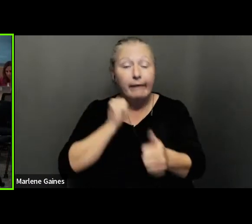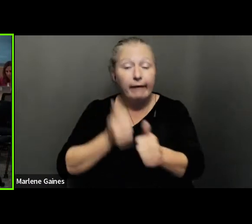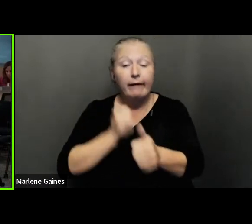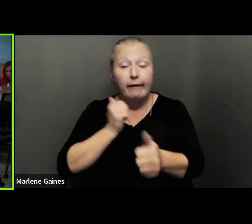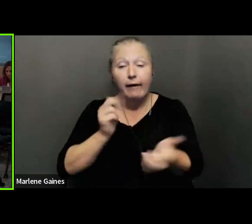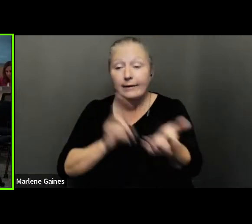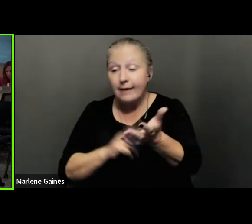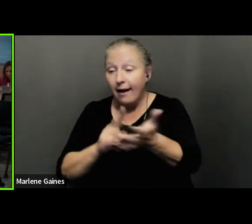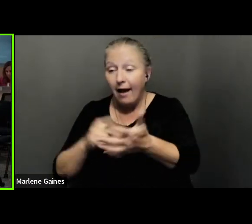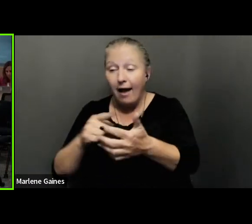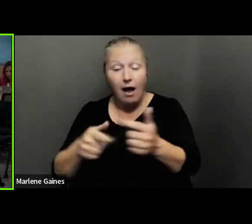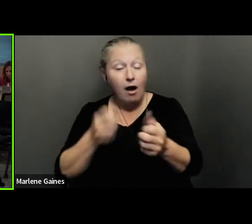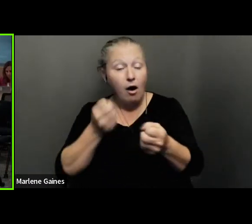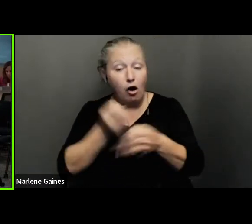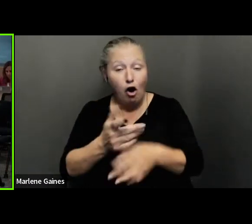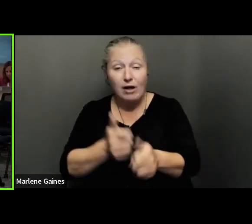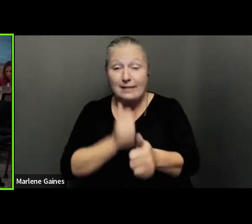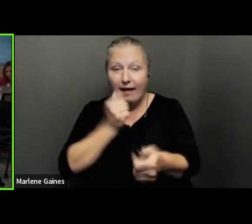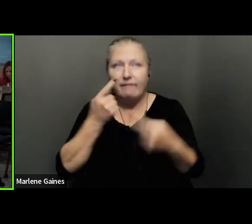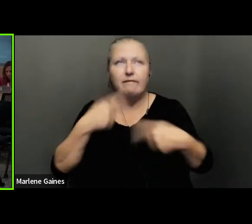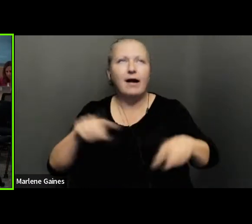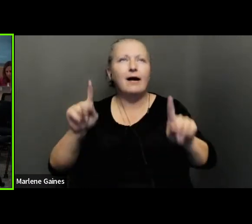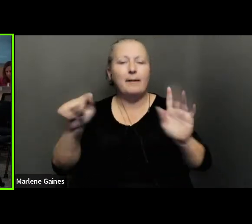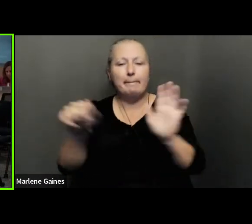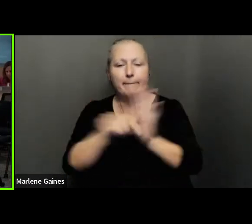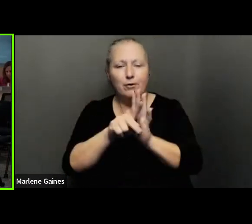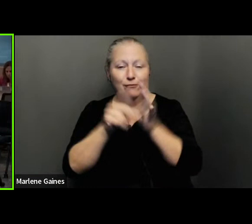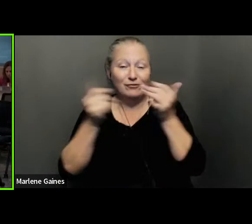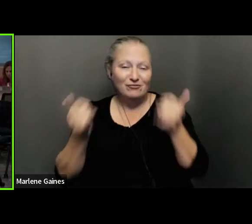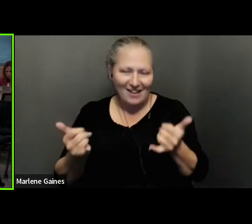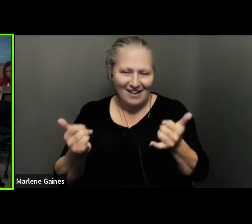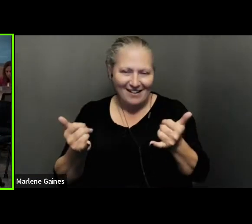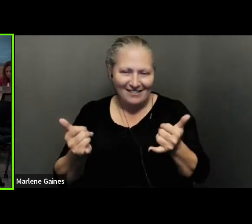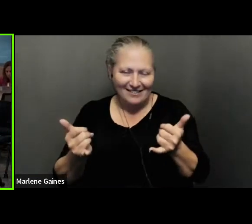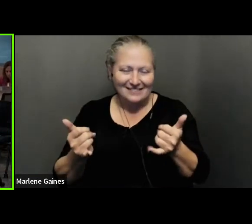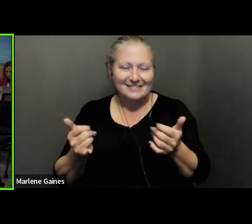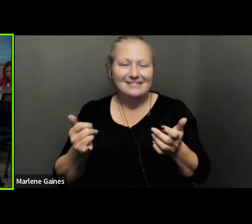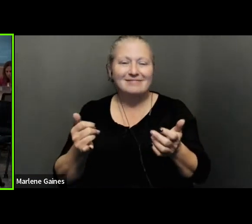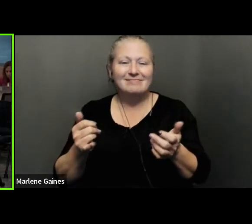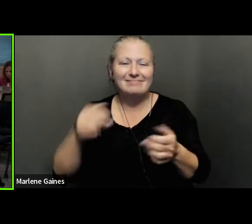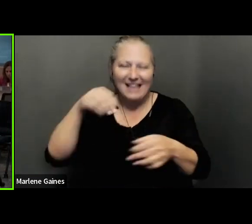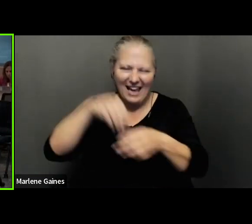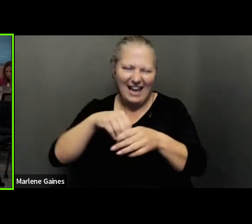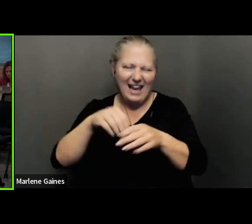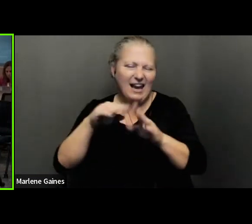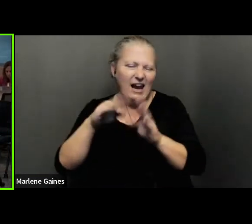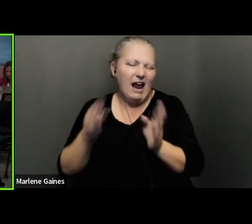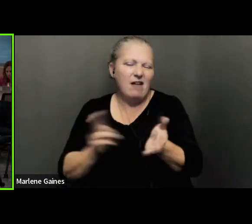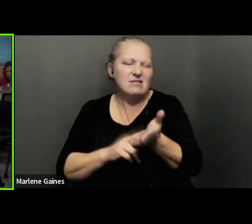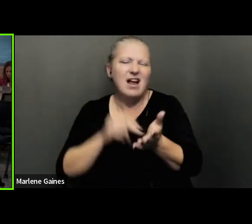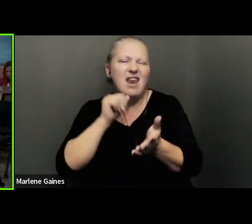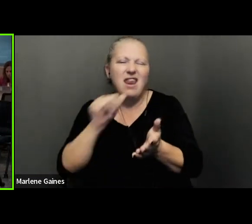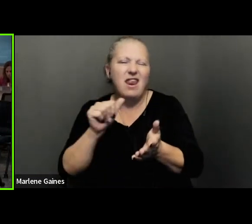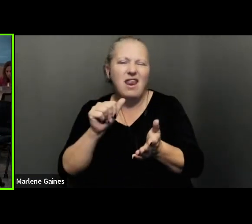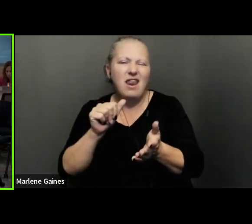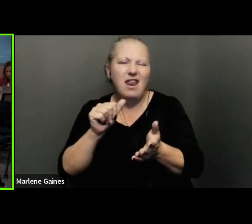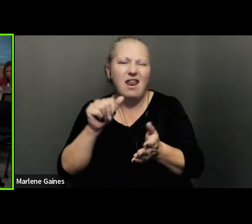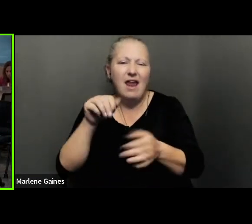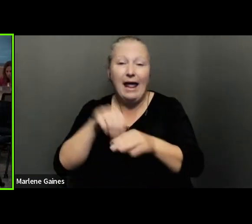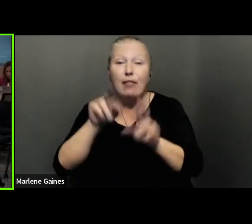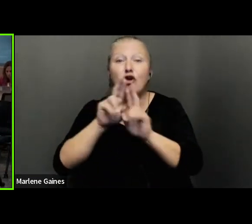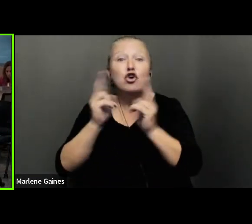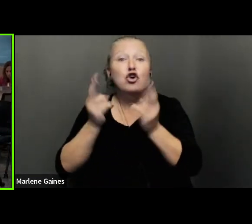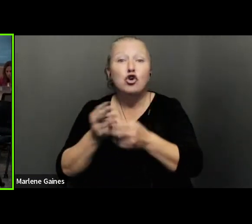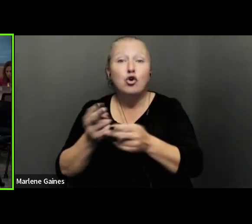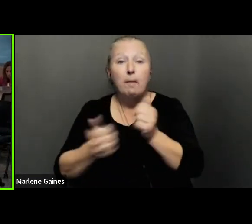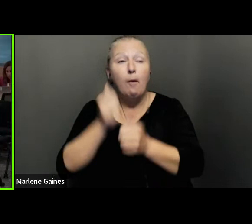and things, we finally got it approved today. The signage in-house. It's not all on the union like